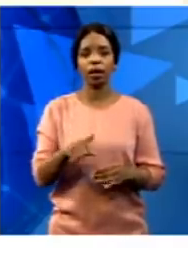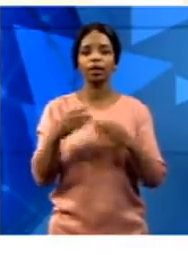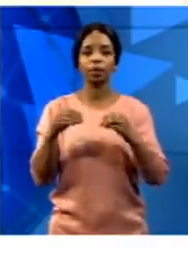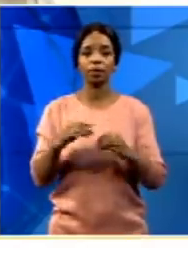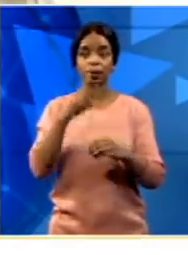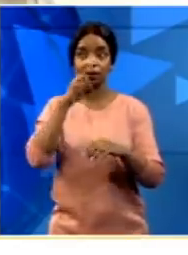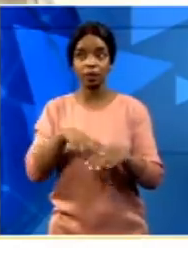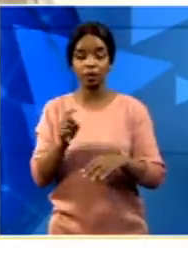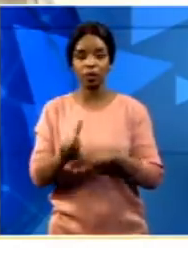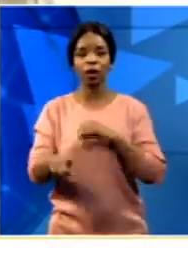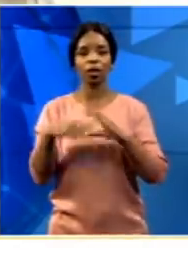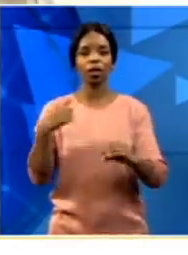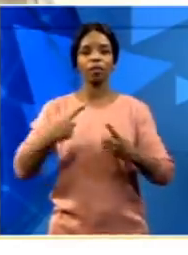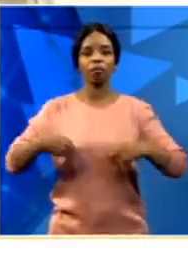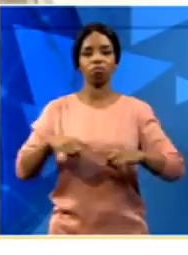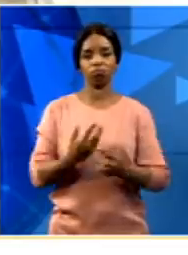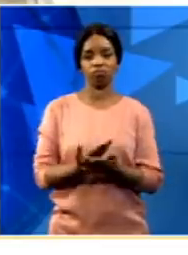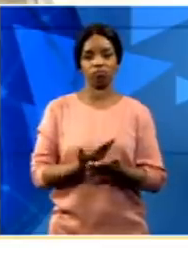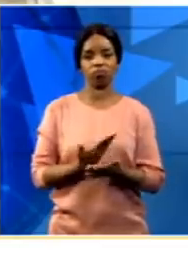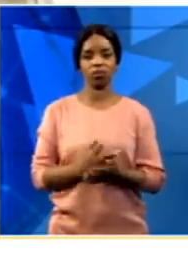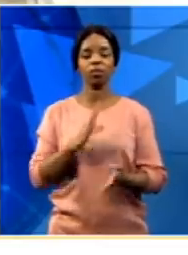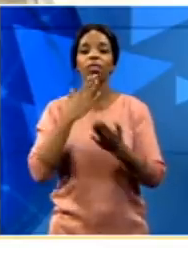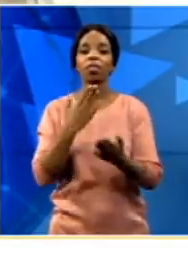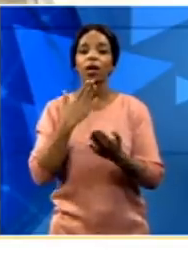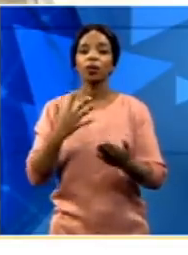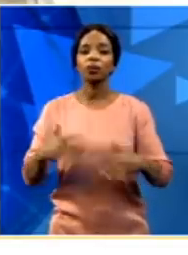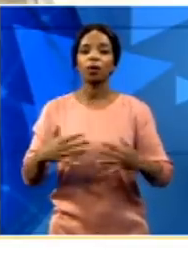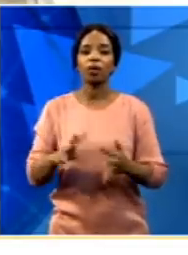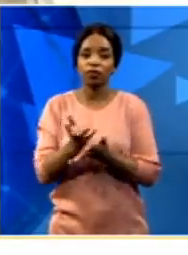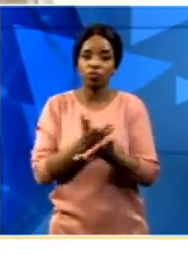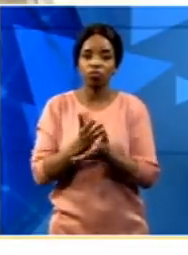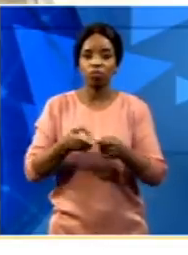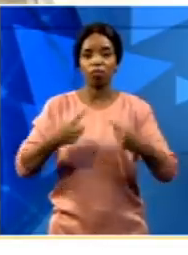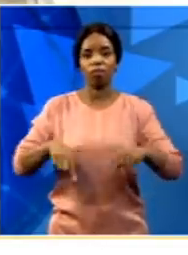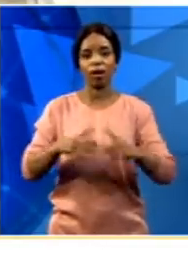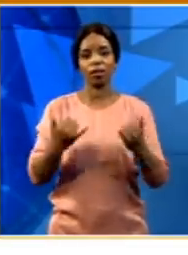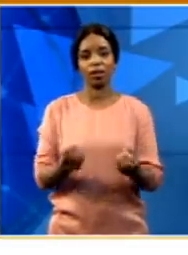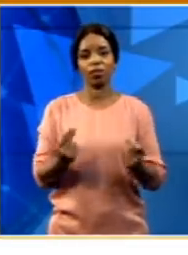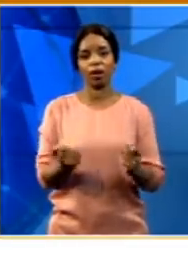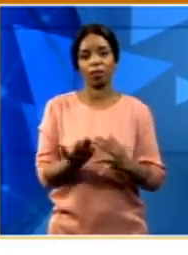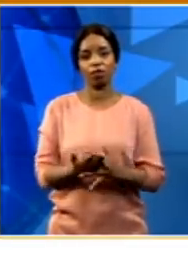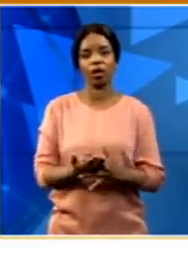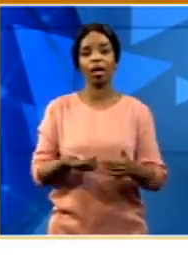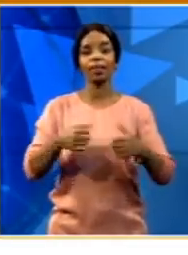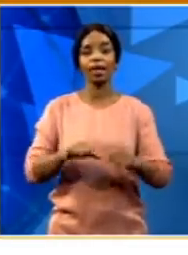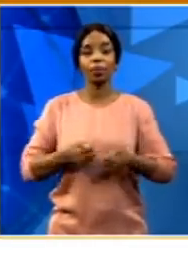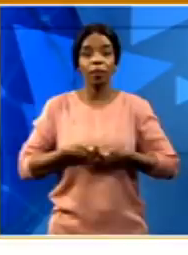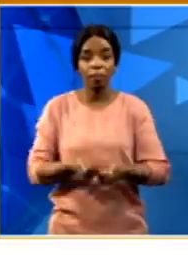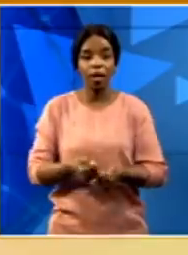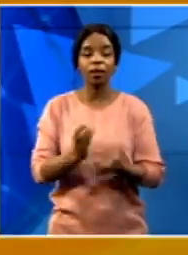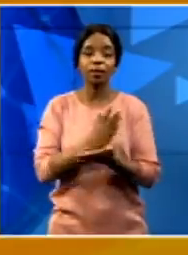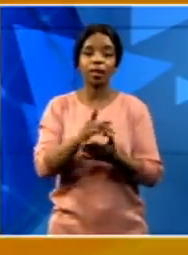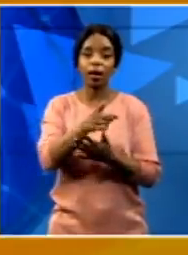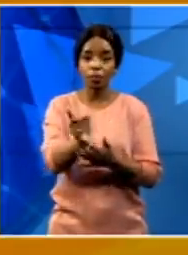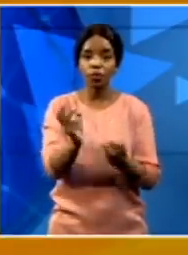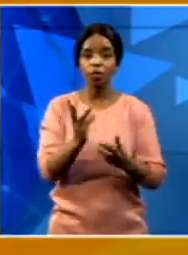crisis. Fantastic, Tim. Thanks so much for your help and for talking to us here on the program. Let's take a quick break. When we return, we're going to be taking a couple of your calls because I